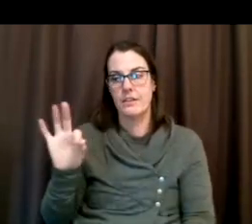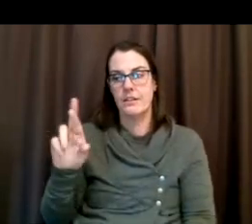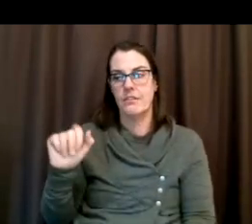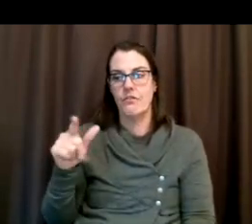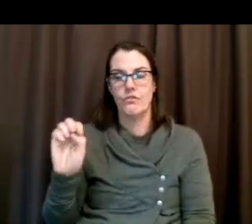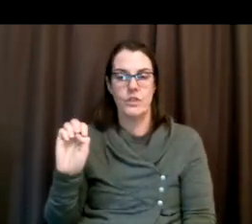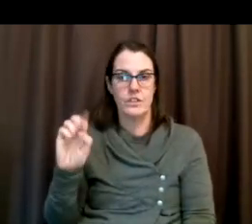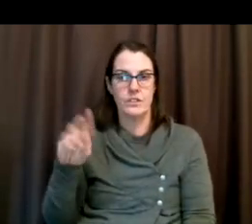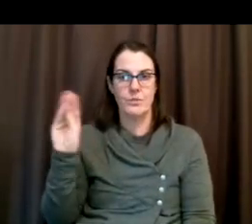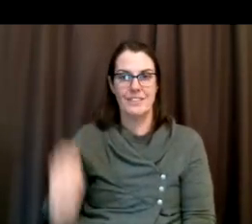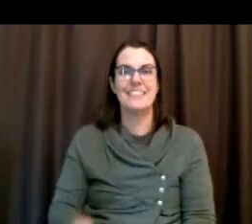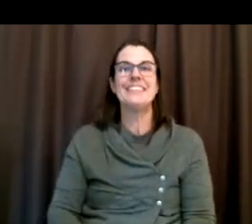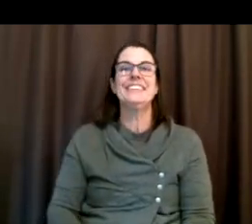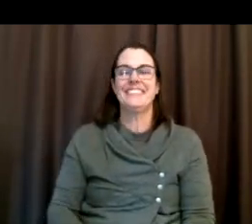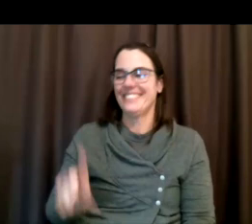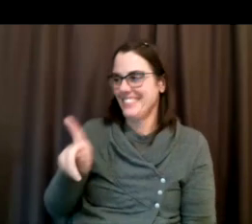Okay,